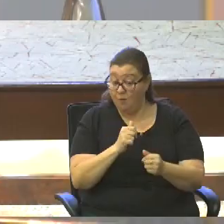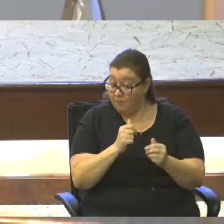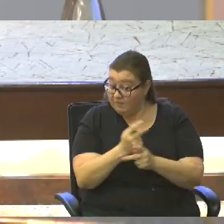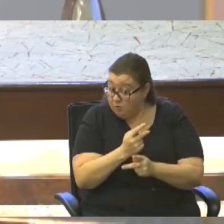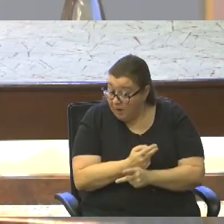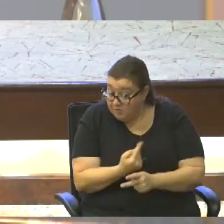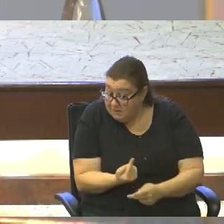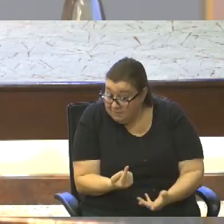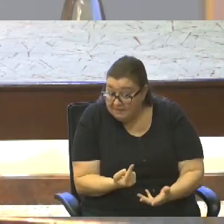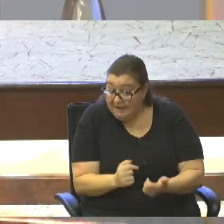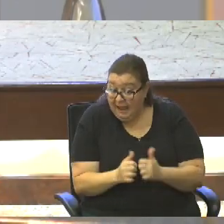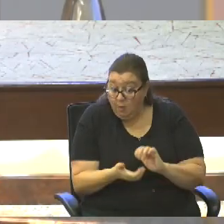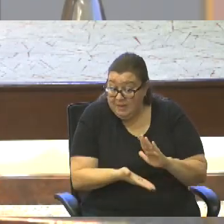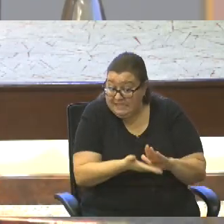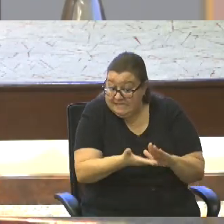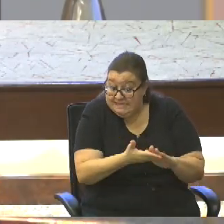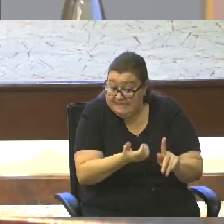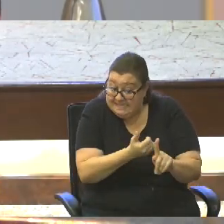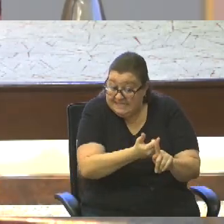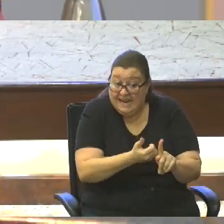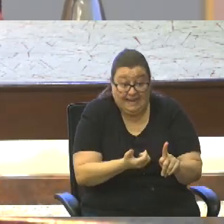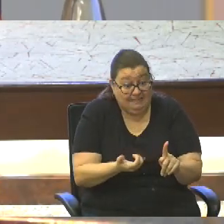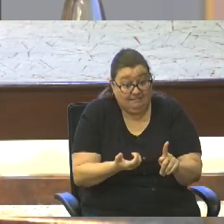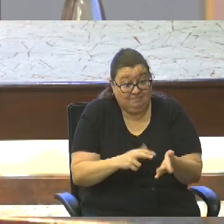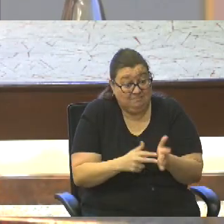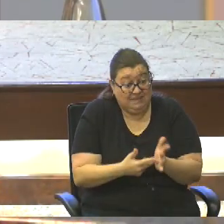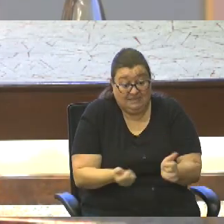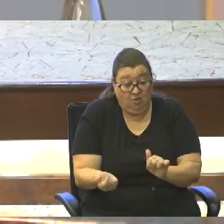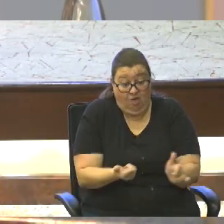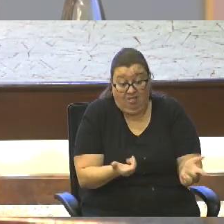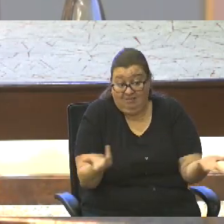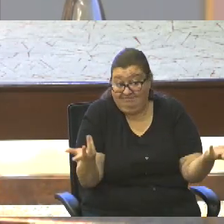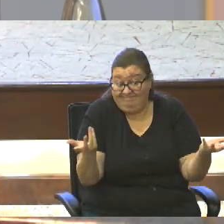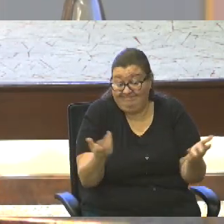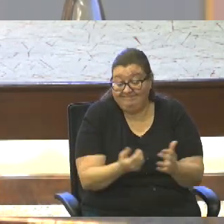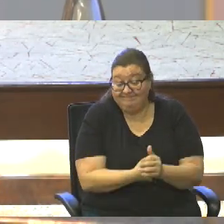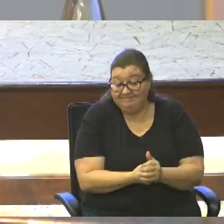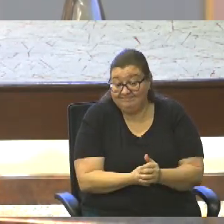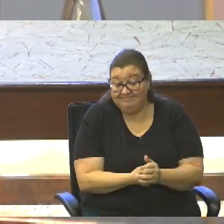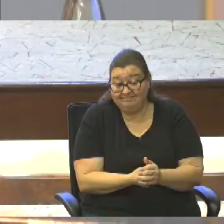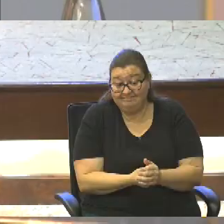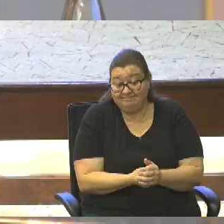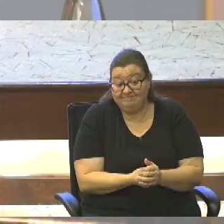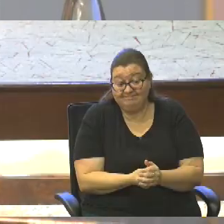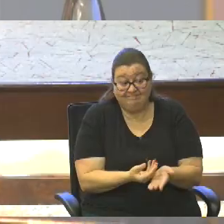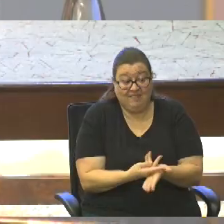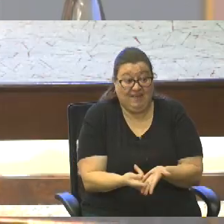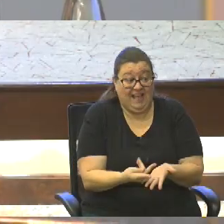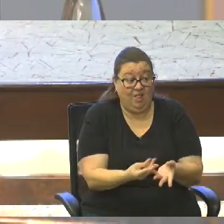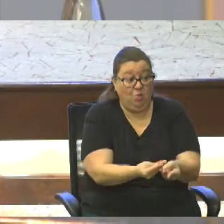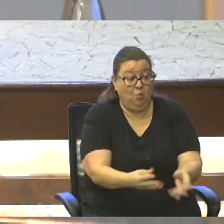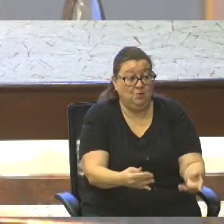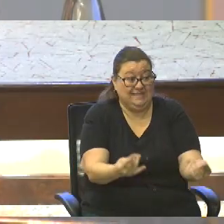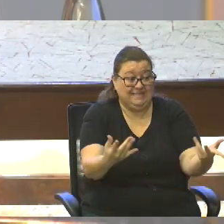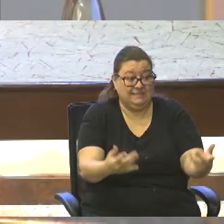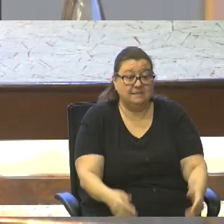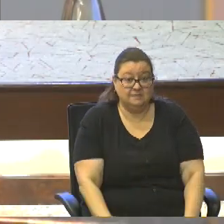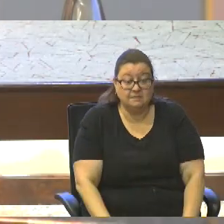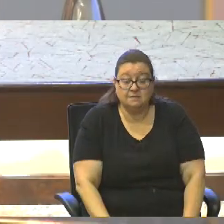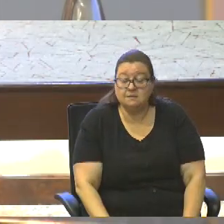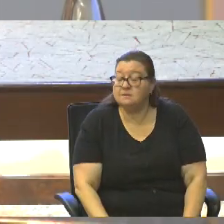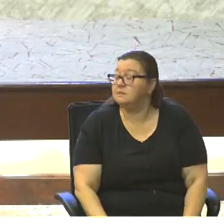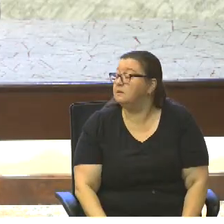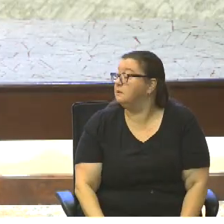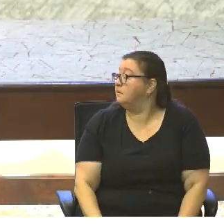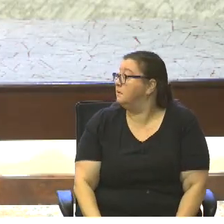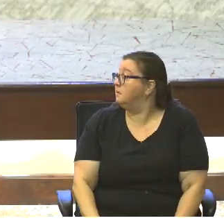way to sustain ourselves, then it goes away. It might be worth